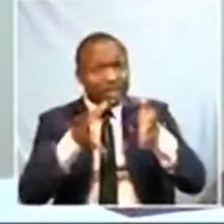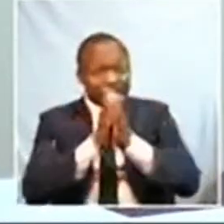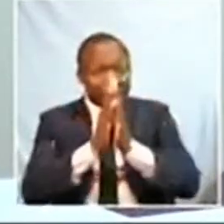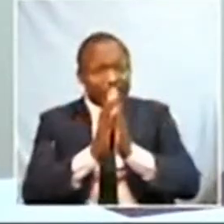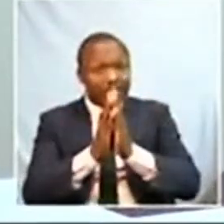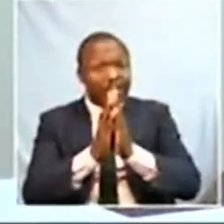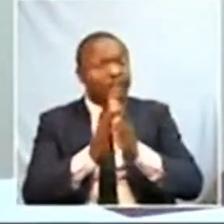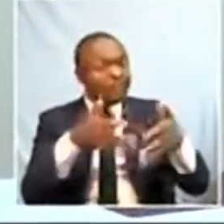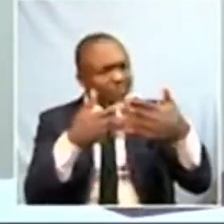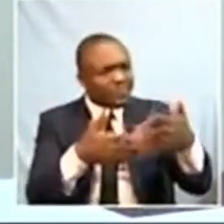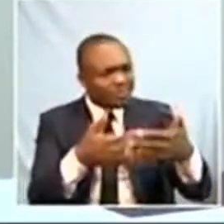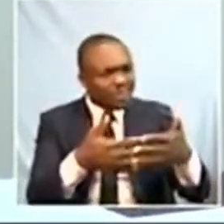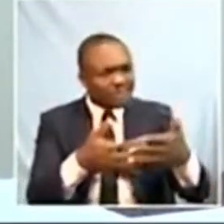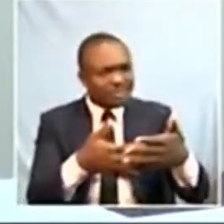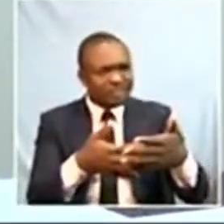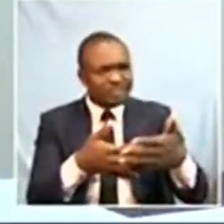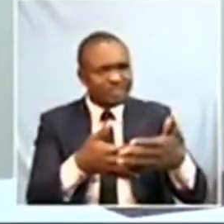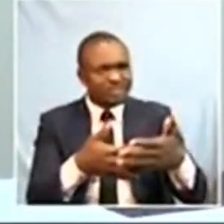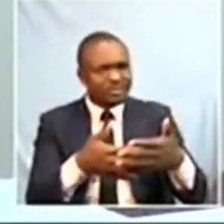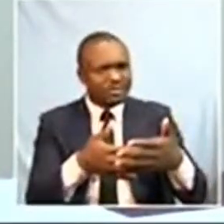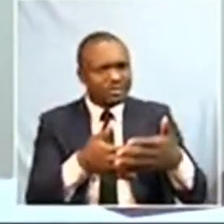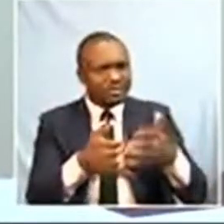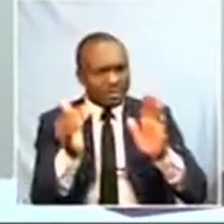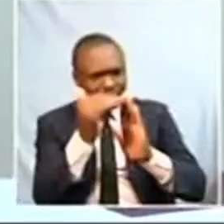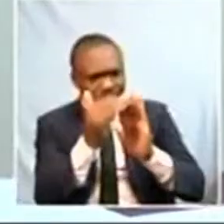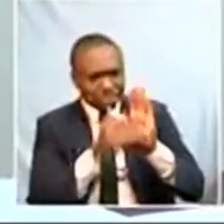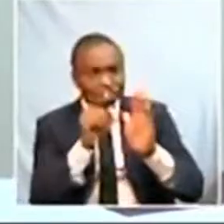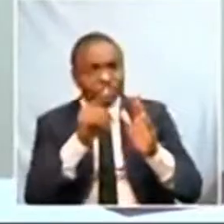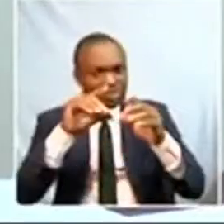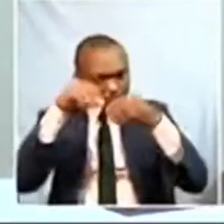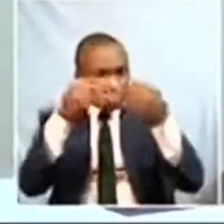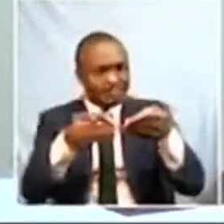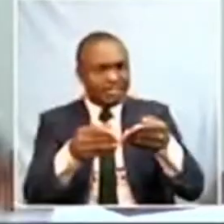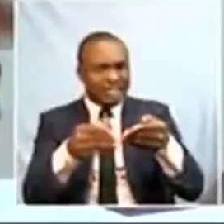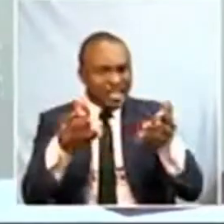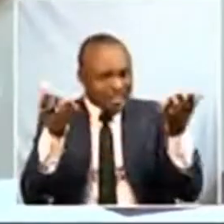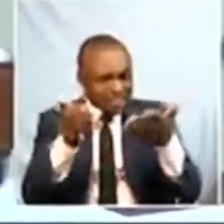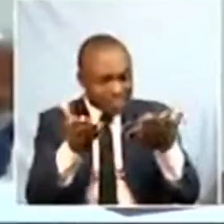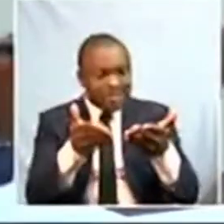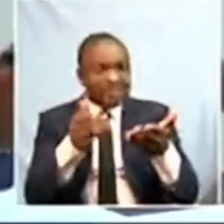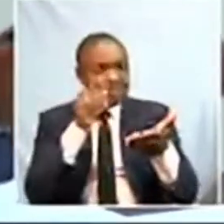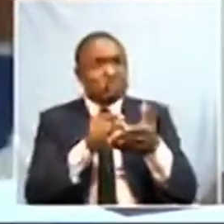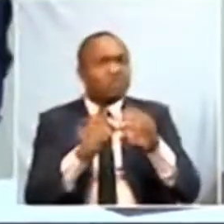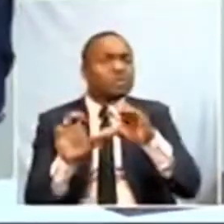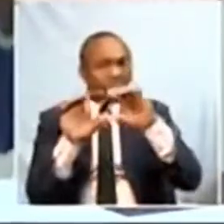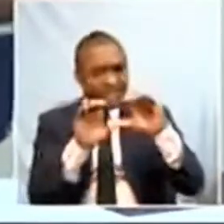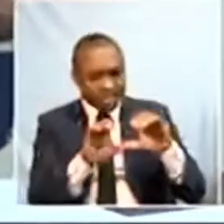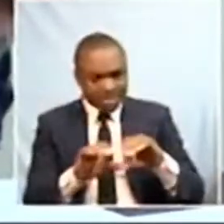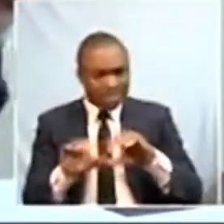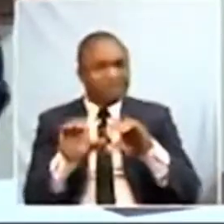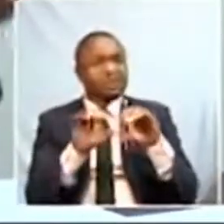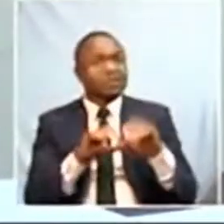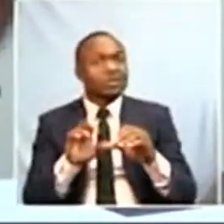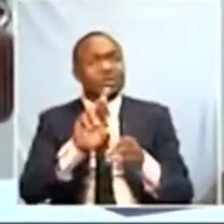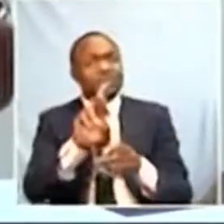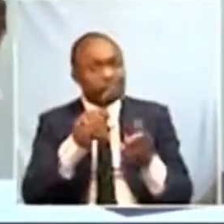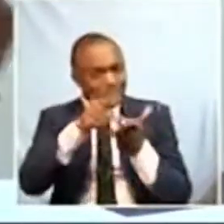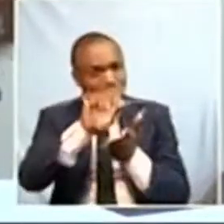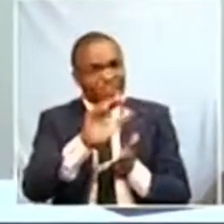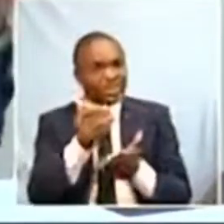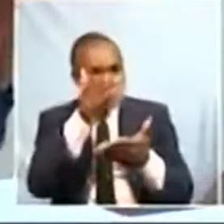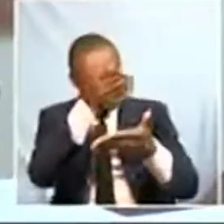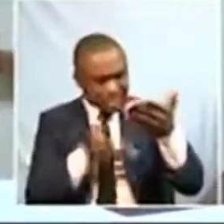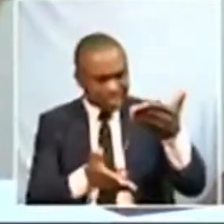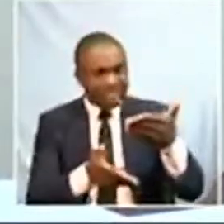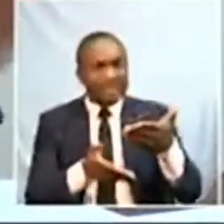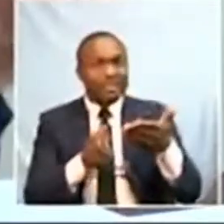for documentation for the list that you provided. There is nothing that you have done towards repayment here.